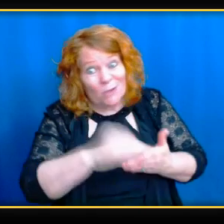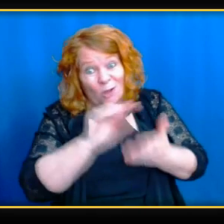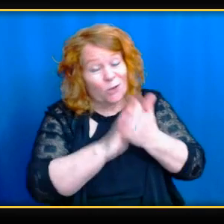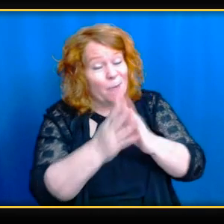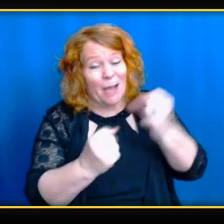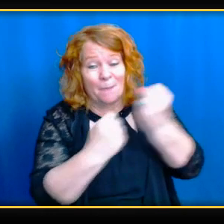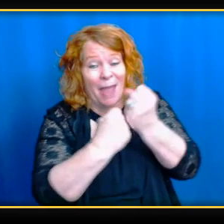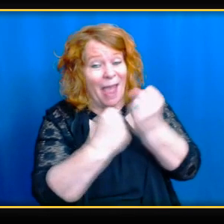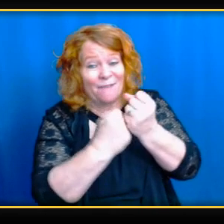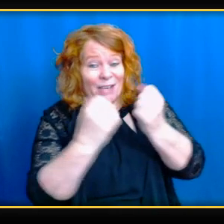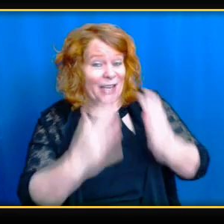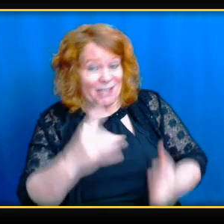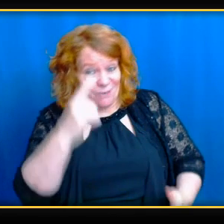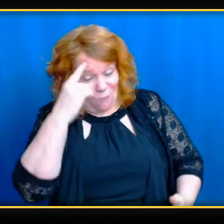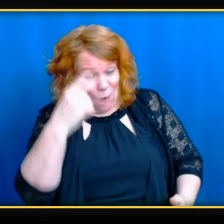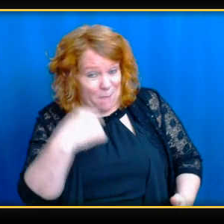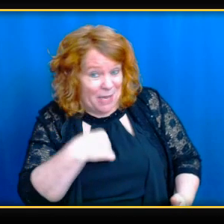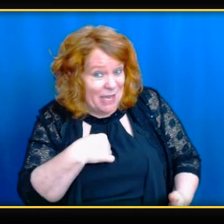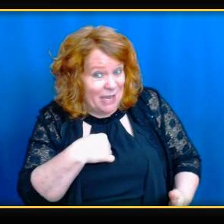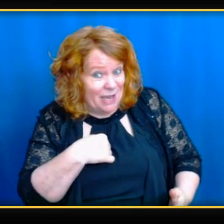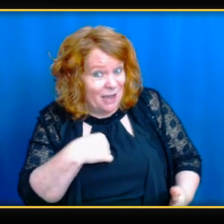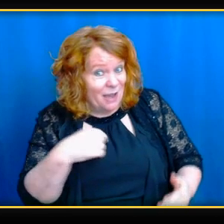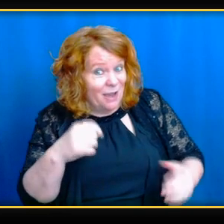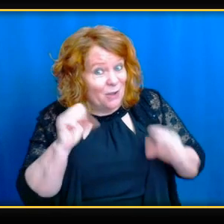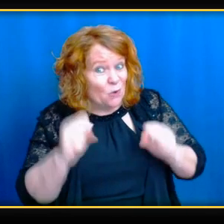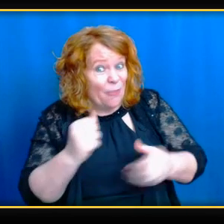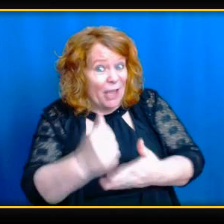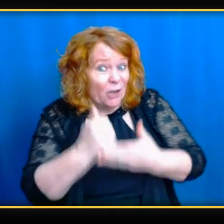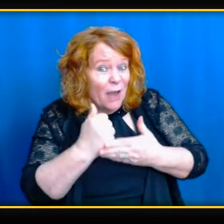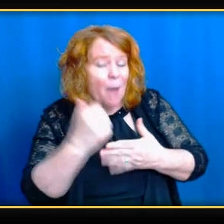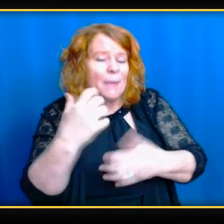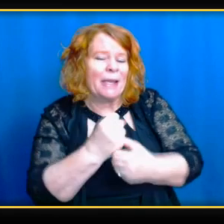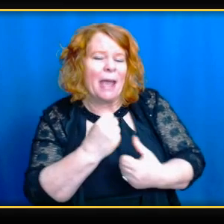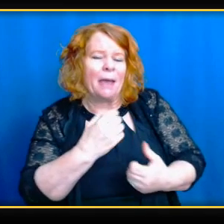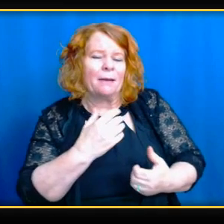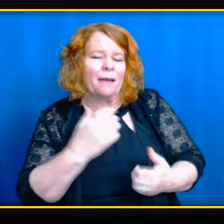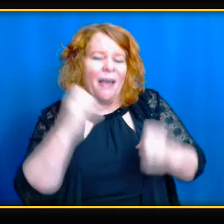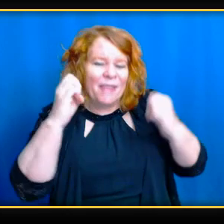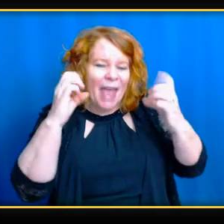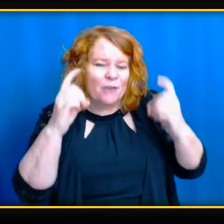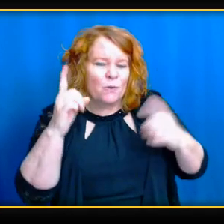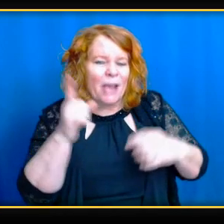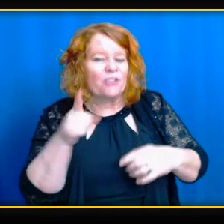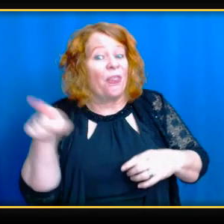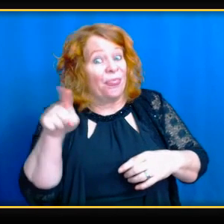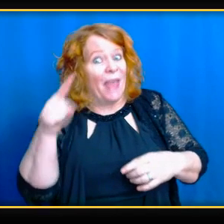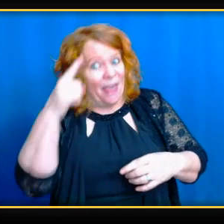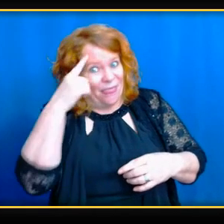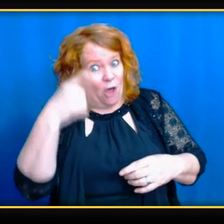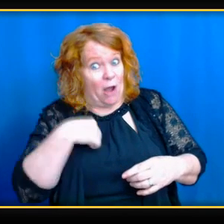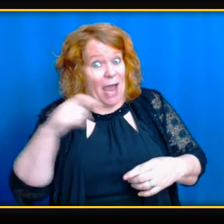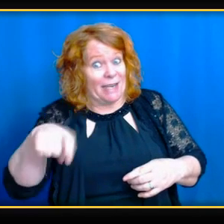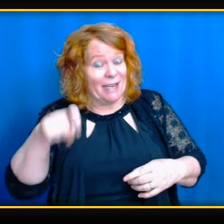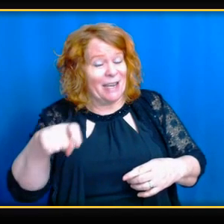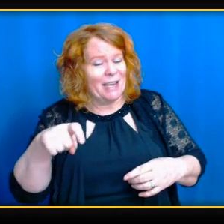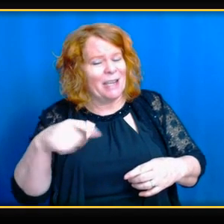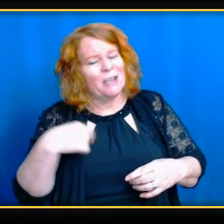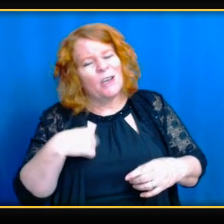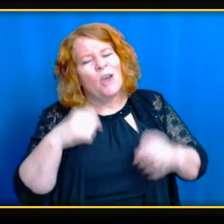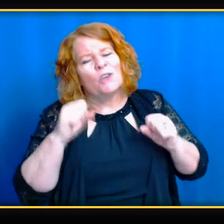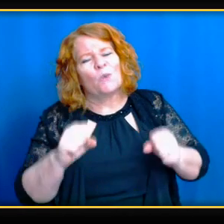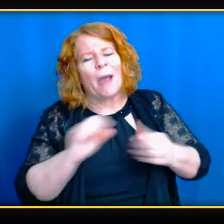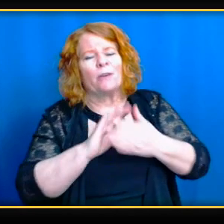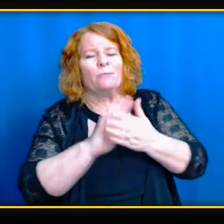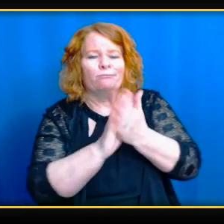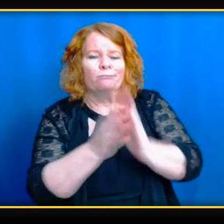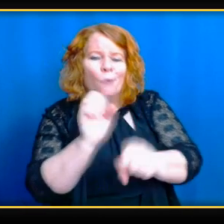to help me get the education they believed I needed to be able to become employed and move forward